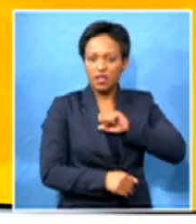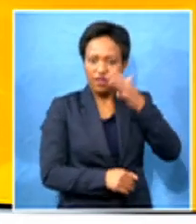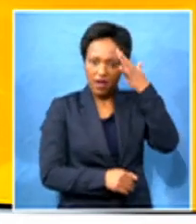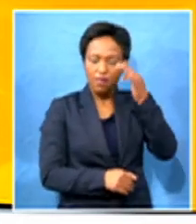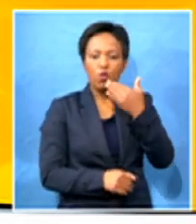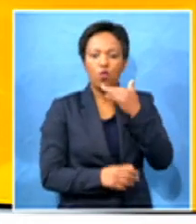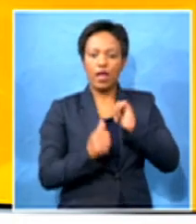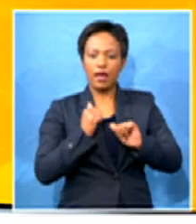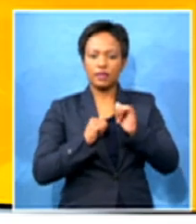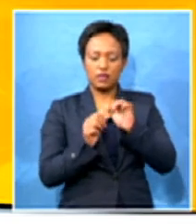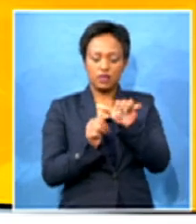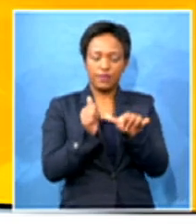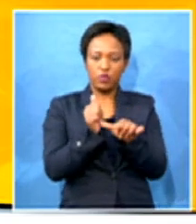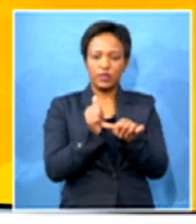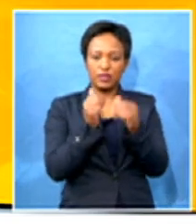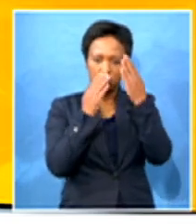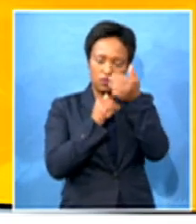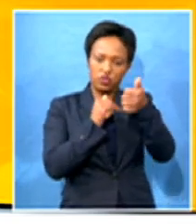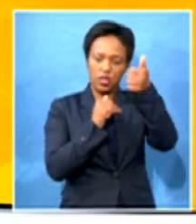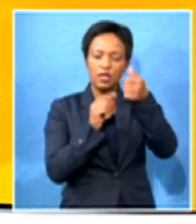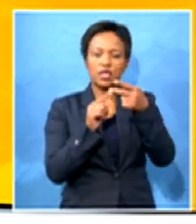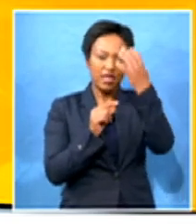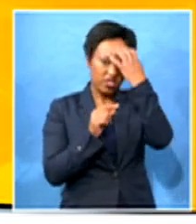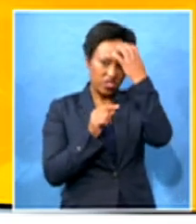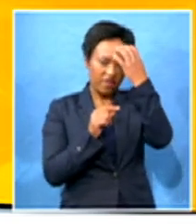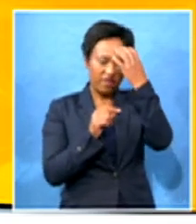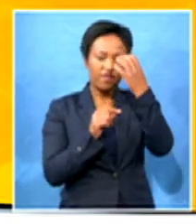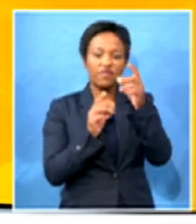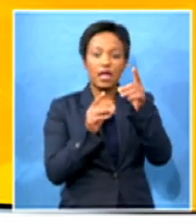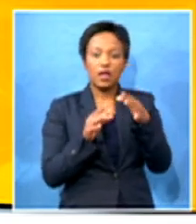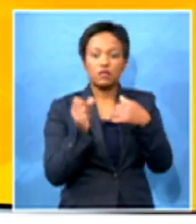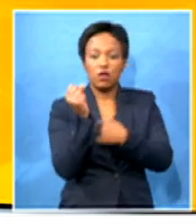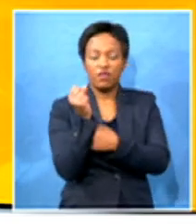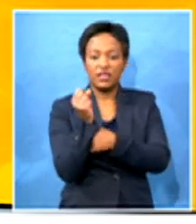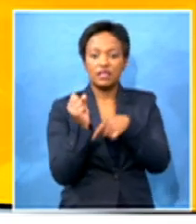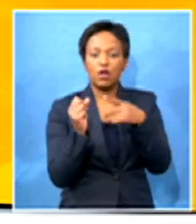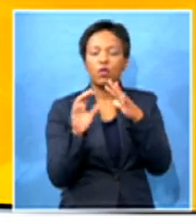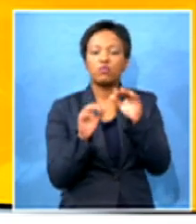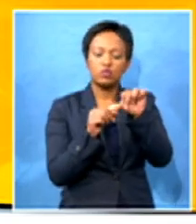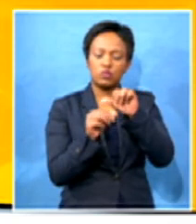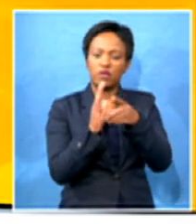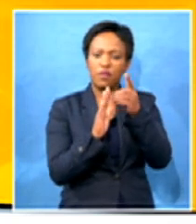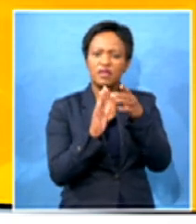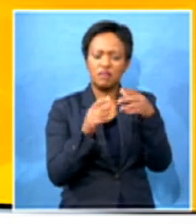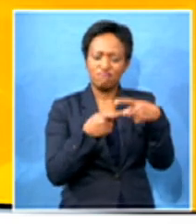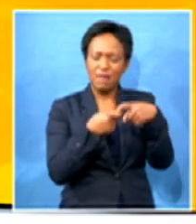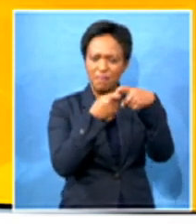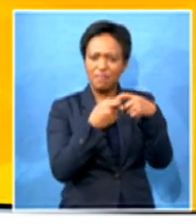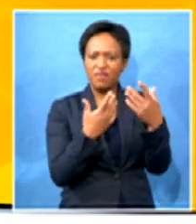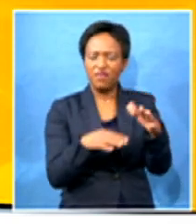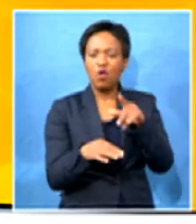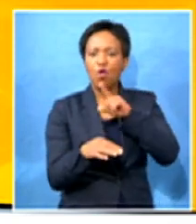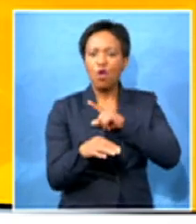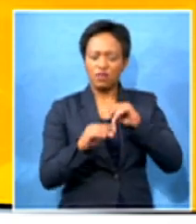deputy director general and the chief financial officer at KZN Social Development Department, have also been suspended following a